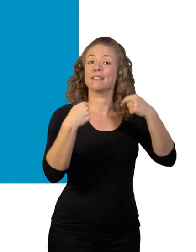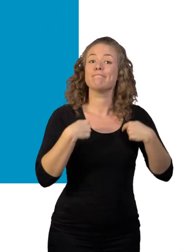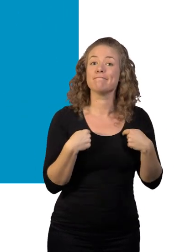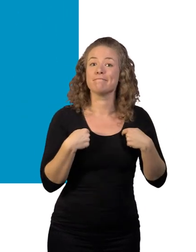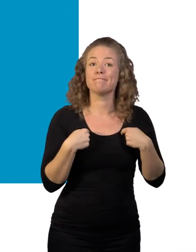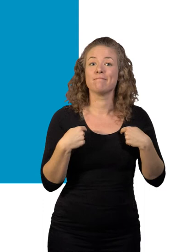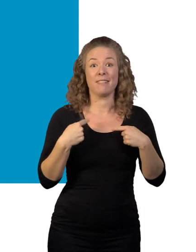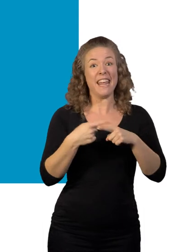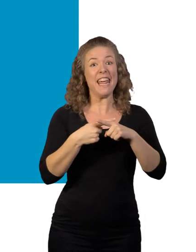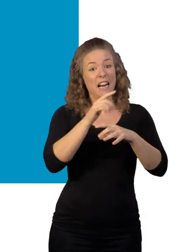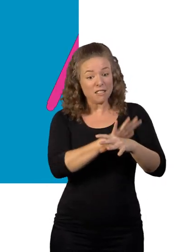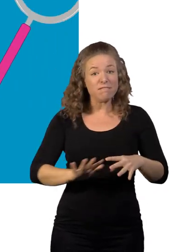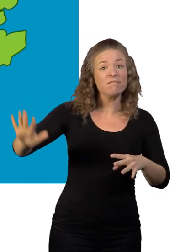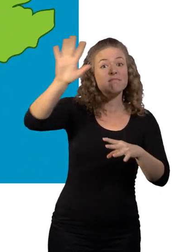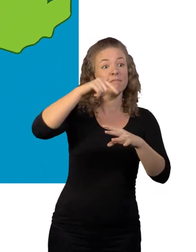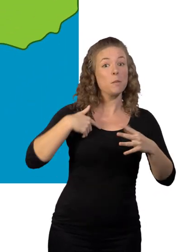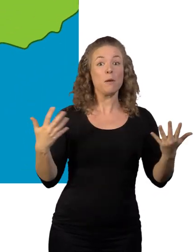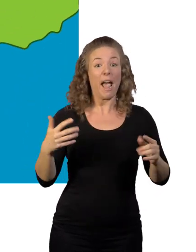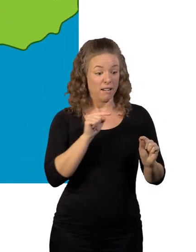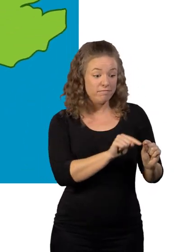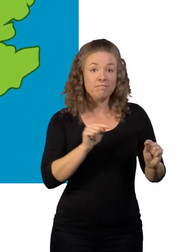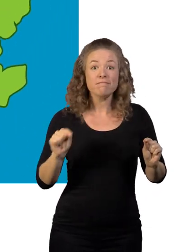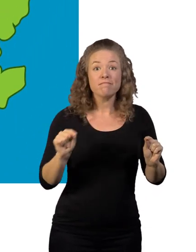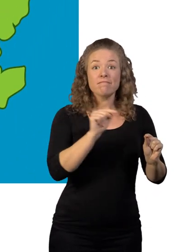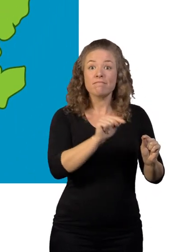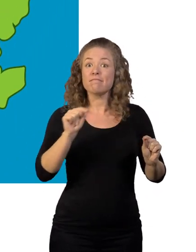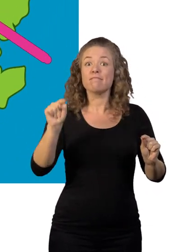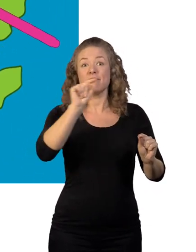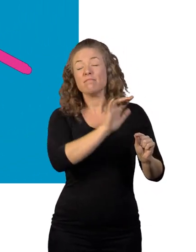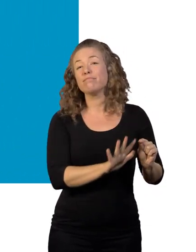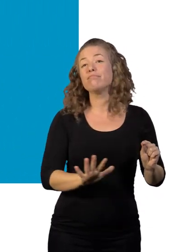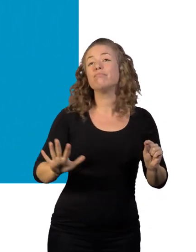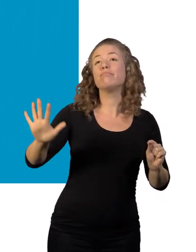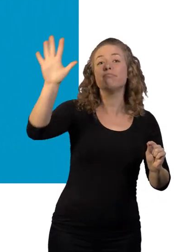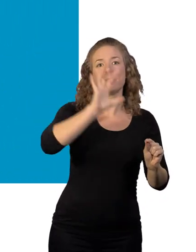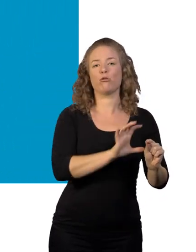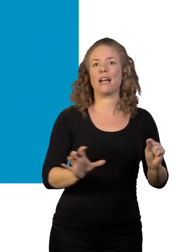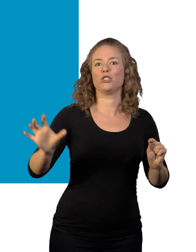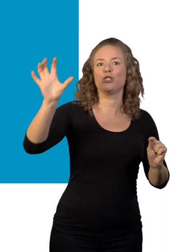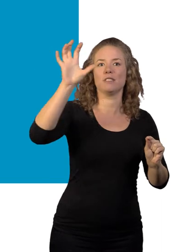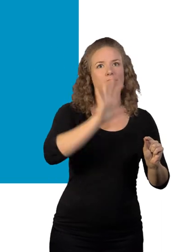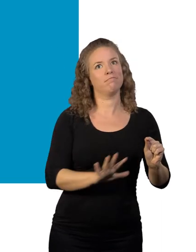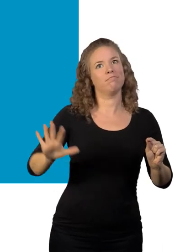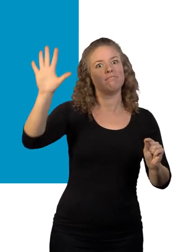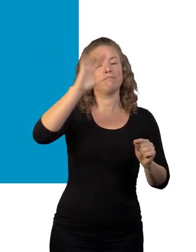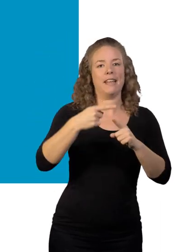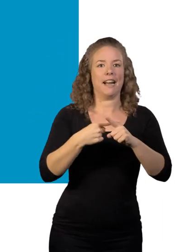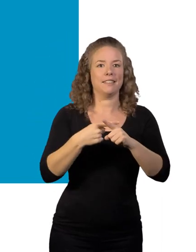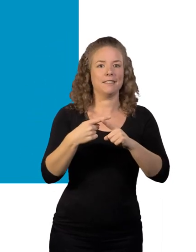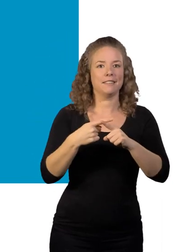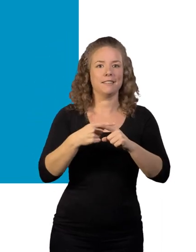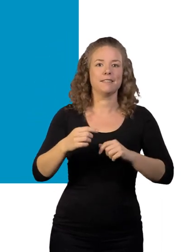here. Actually, we're here. And here. And here. And here. And